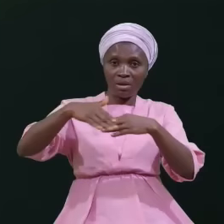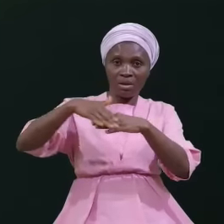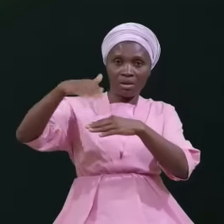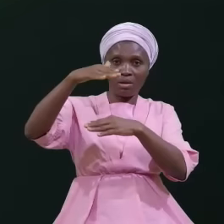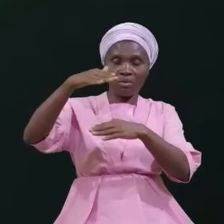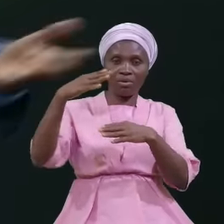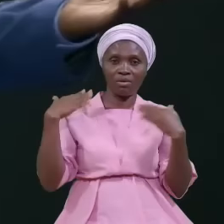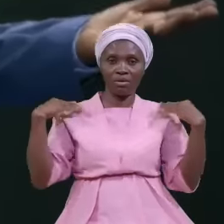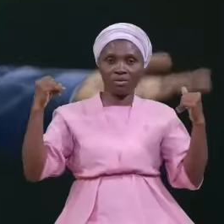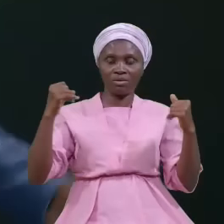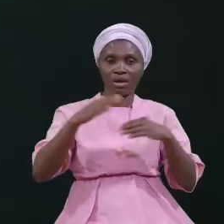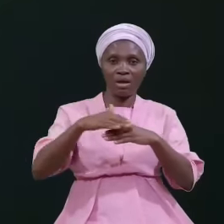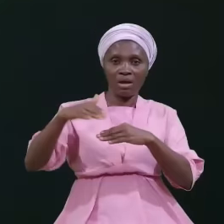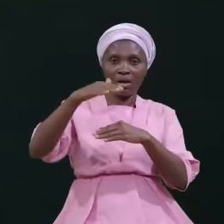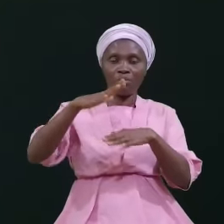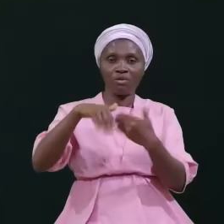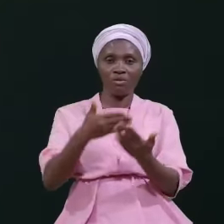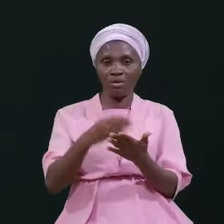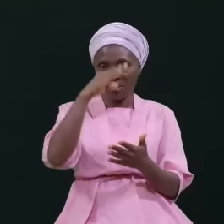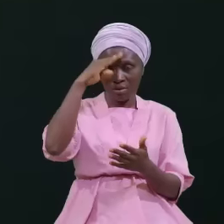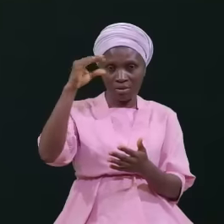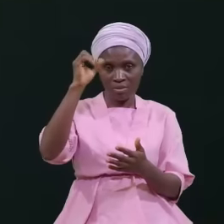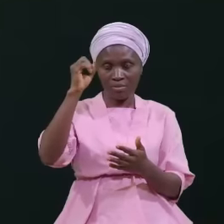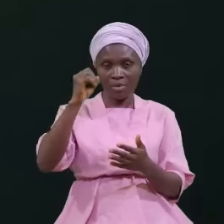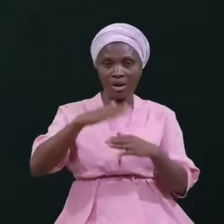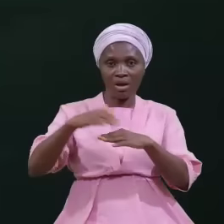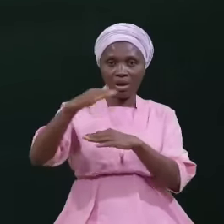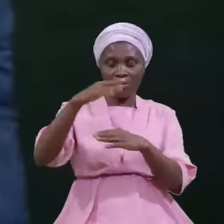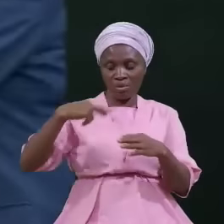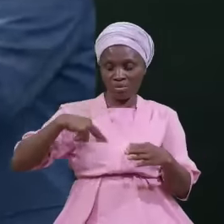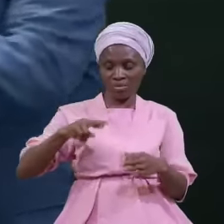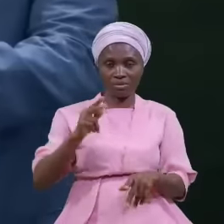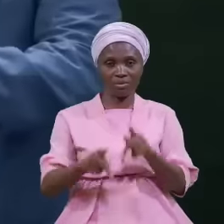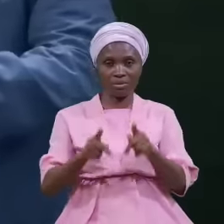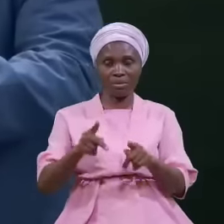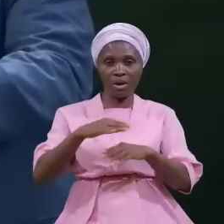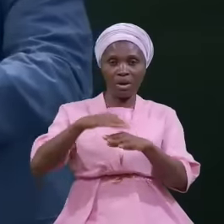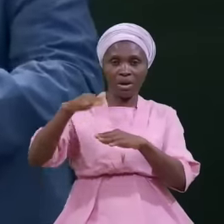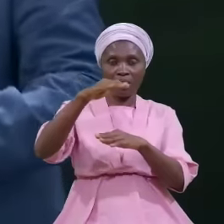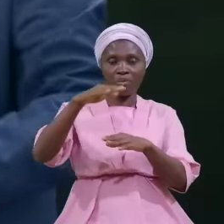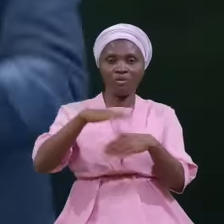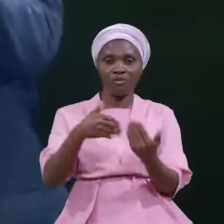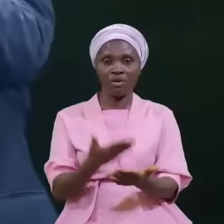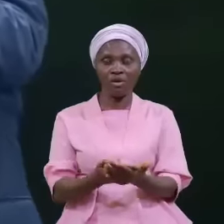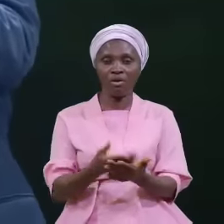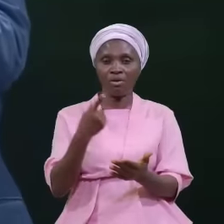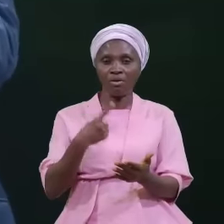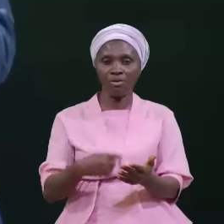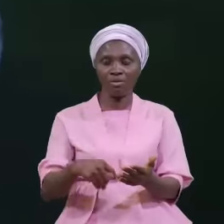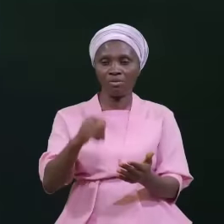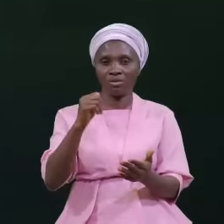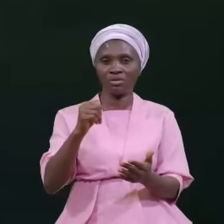men, above religious people, above all the offspring of